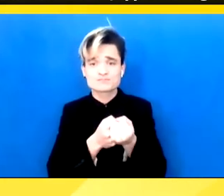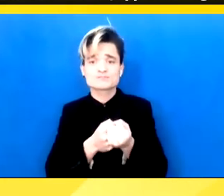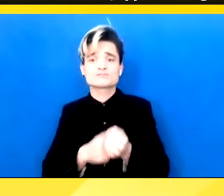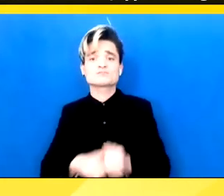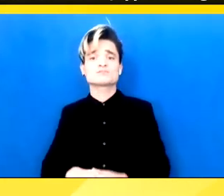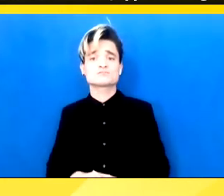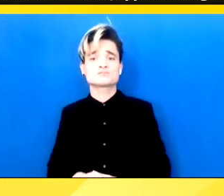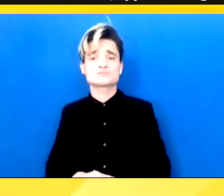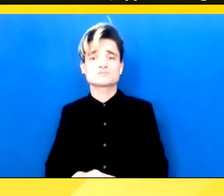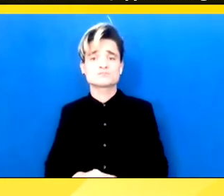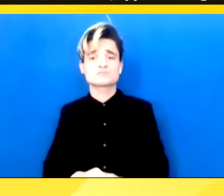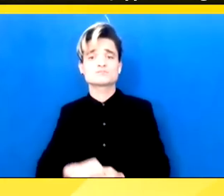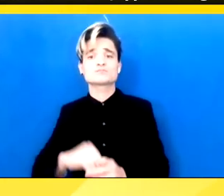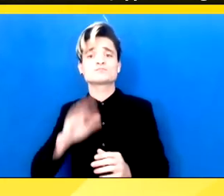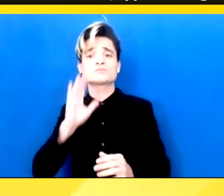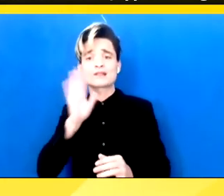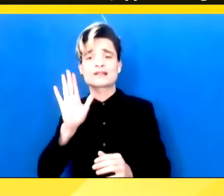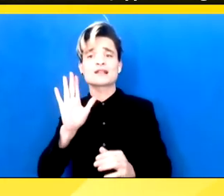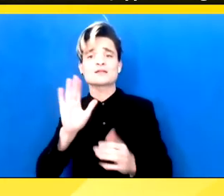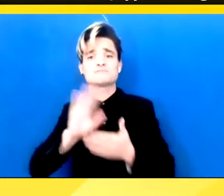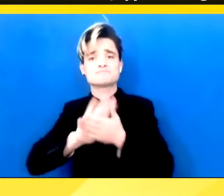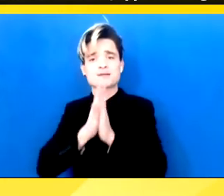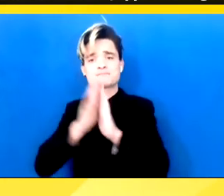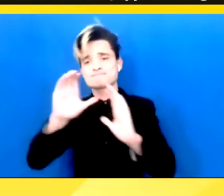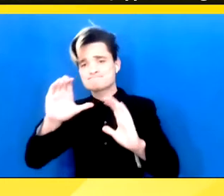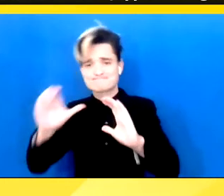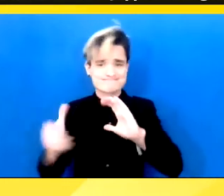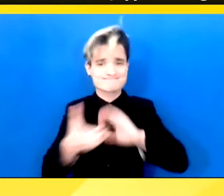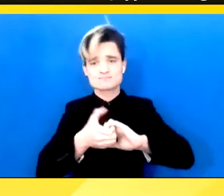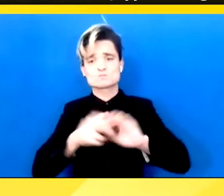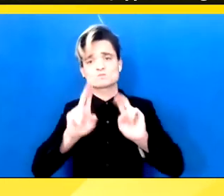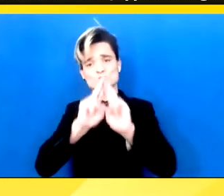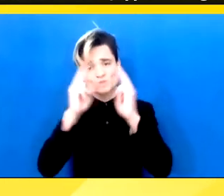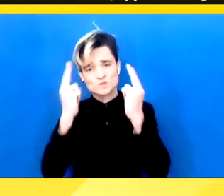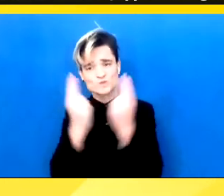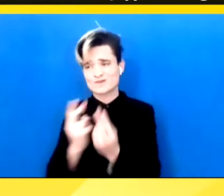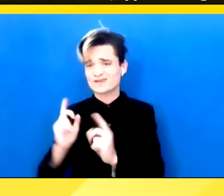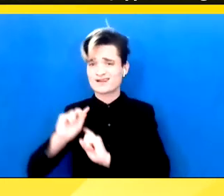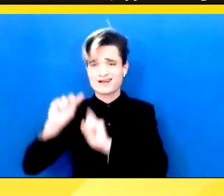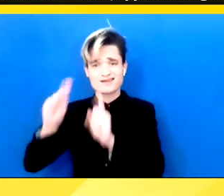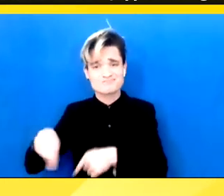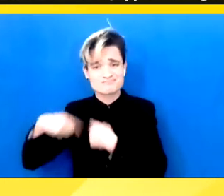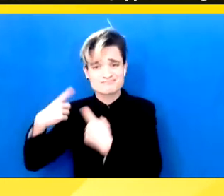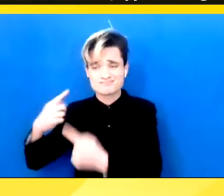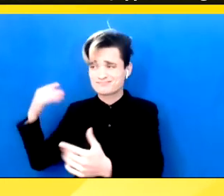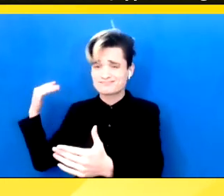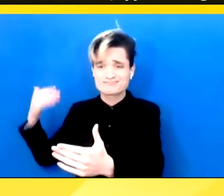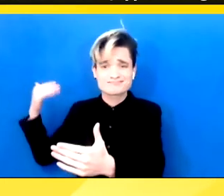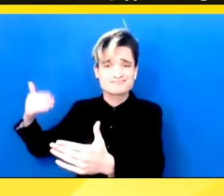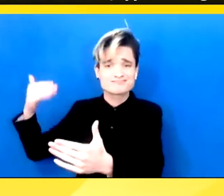always stand with each other. That's what we're going to do this afternoon. And so I'm here with